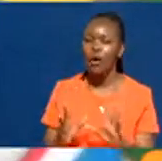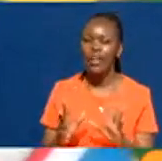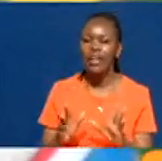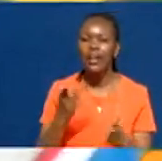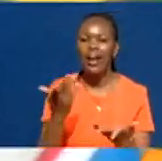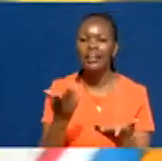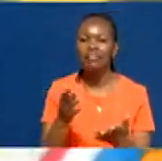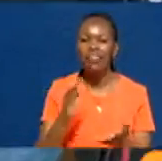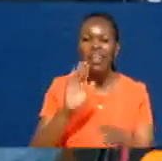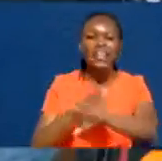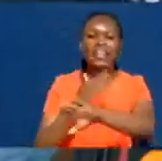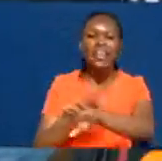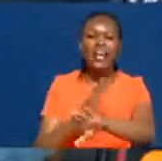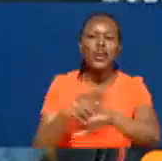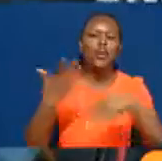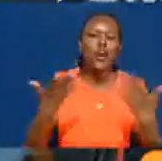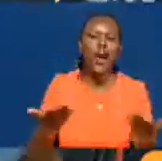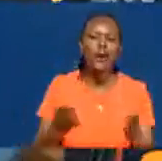the way?